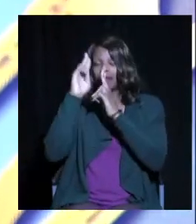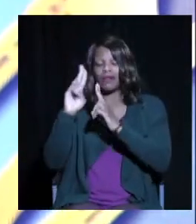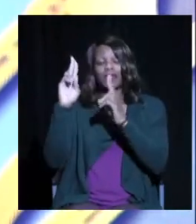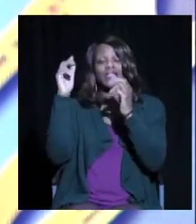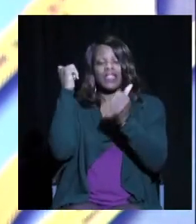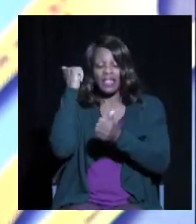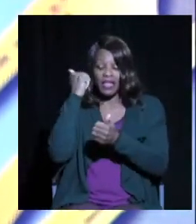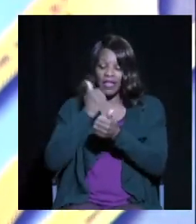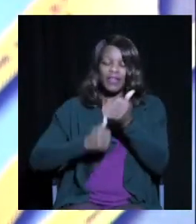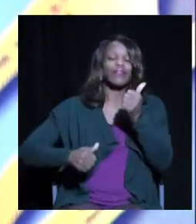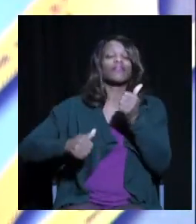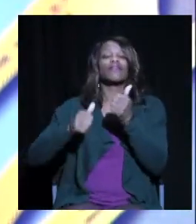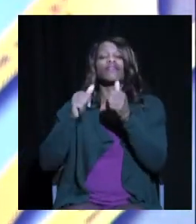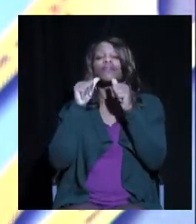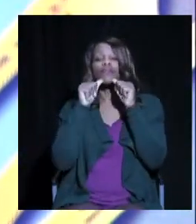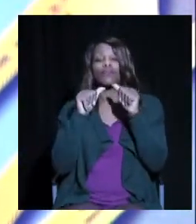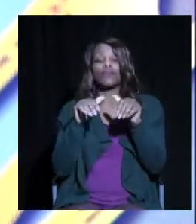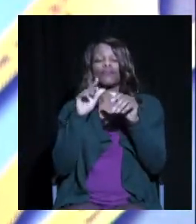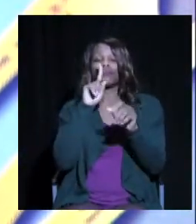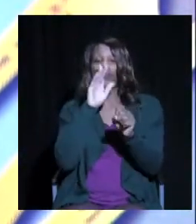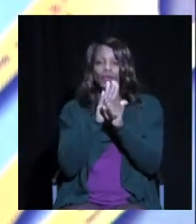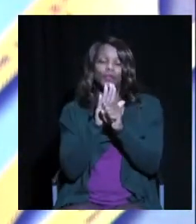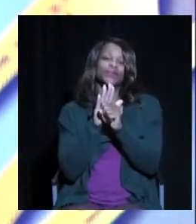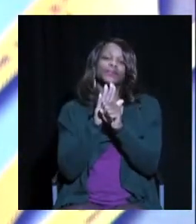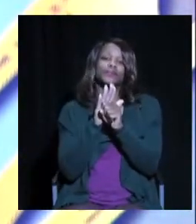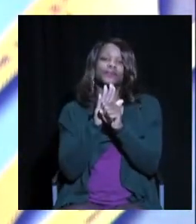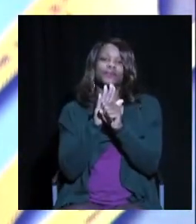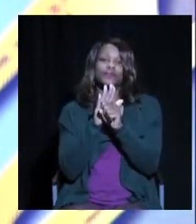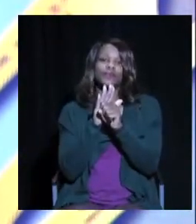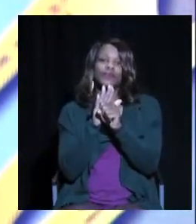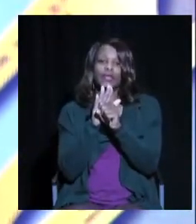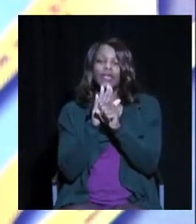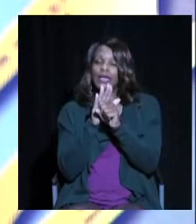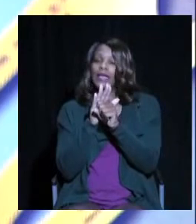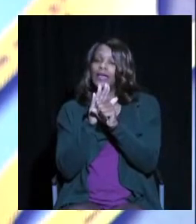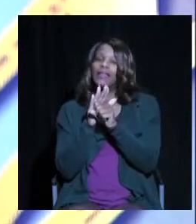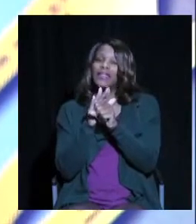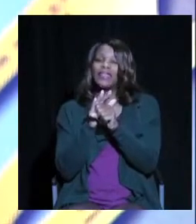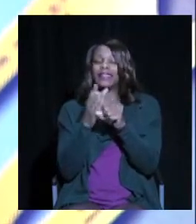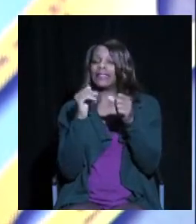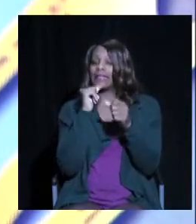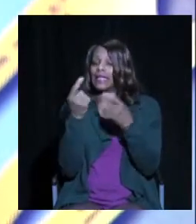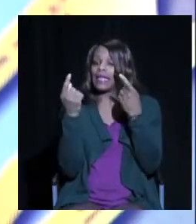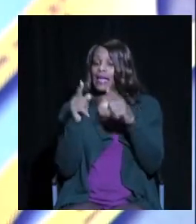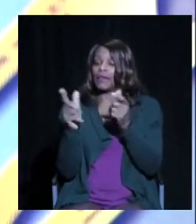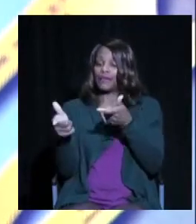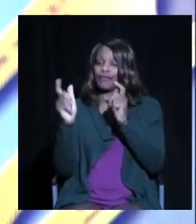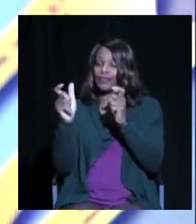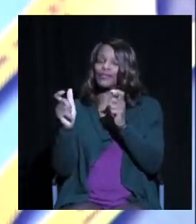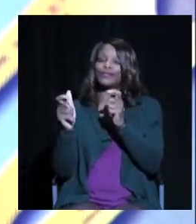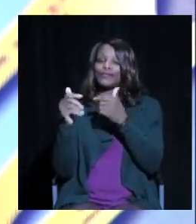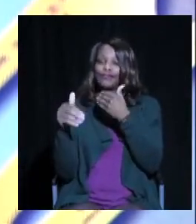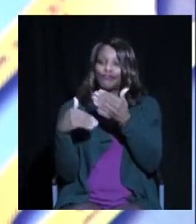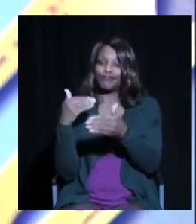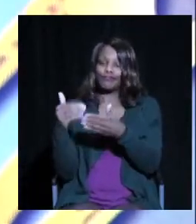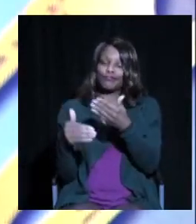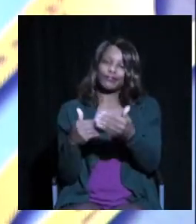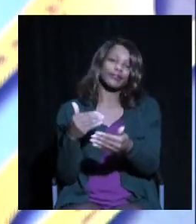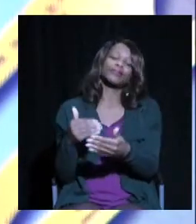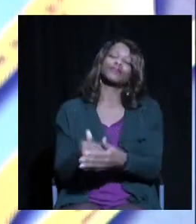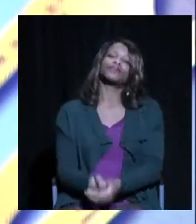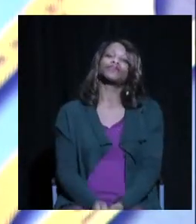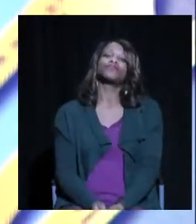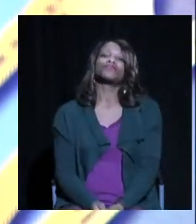made. Sometimes we got to remember that God is playing the long game, right? Things are not always as they seem, like we said. You